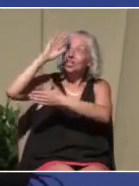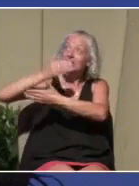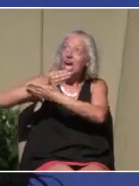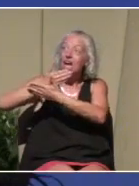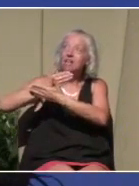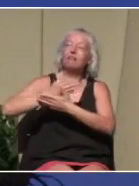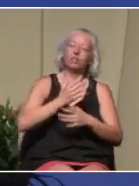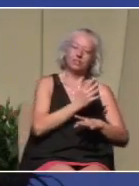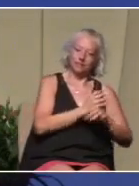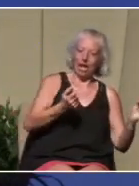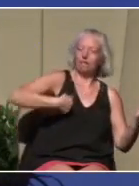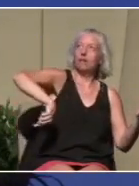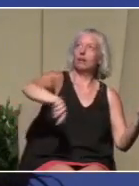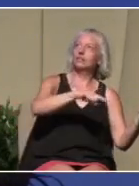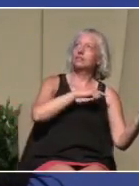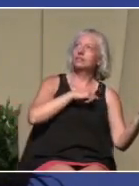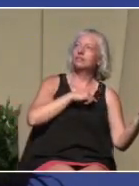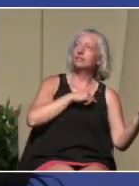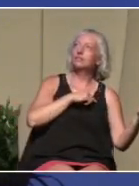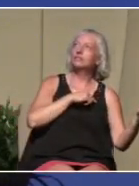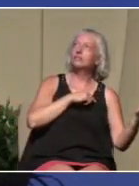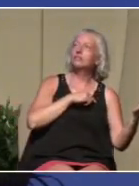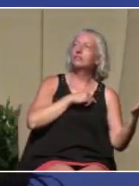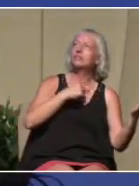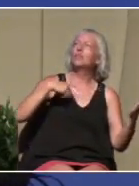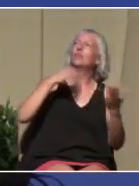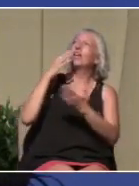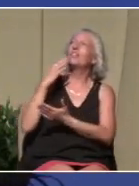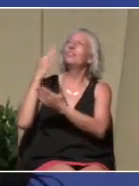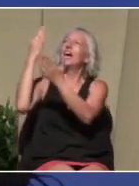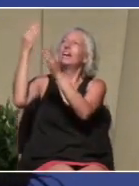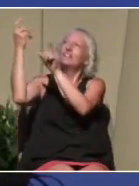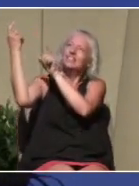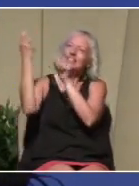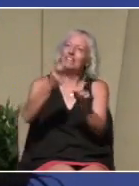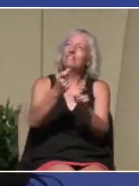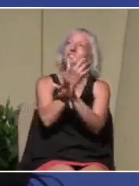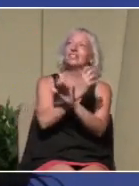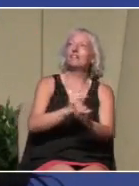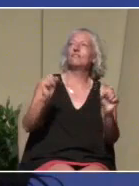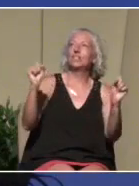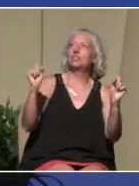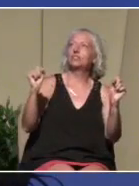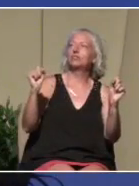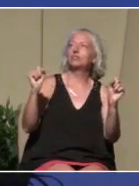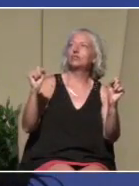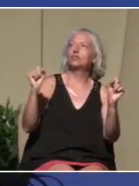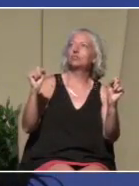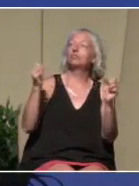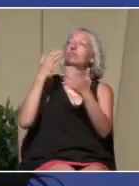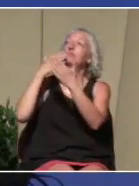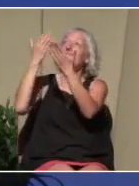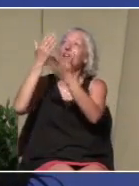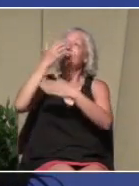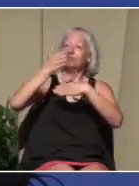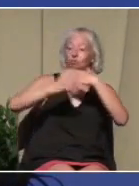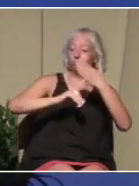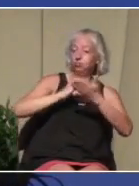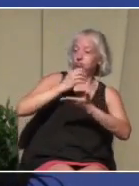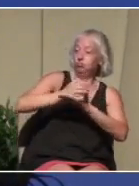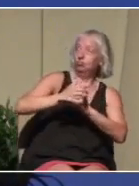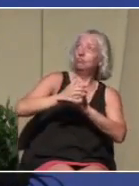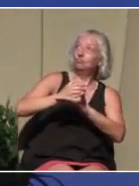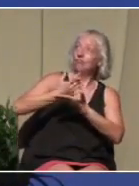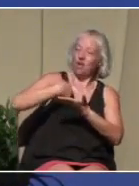all. We thank you for the gift of salvation. And we thank you for communion, Lord, that we